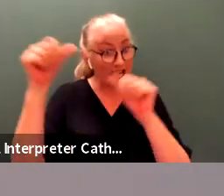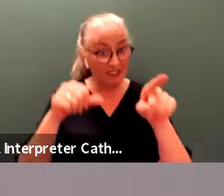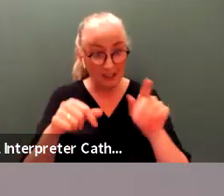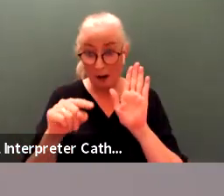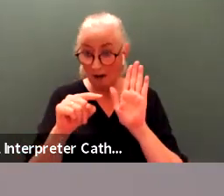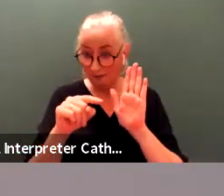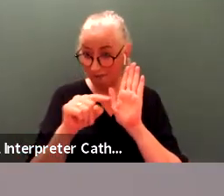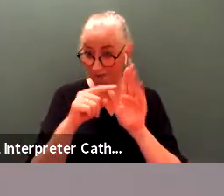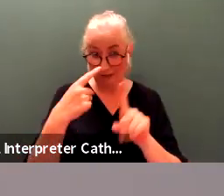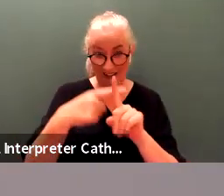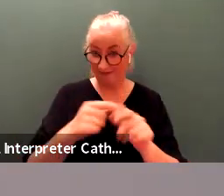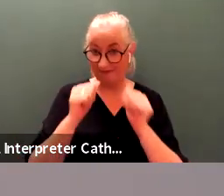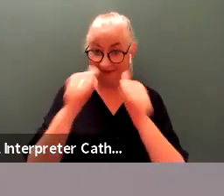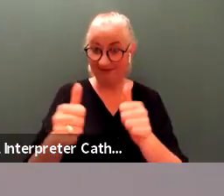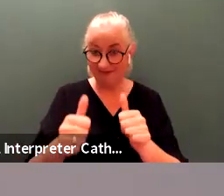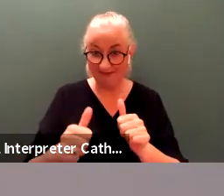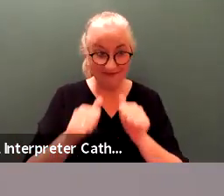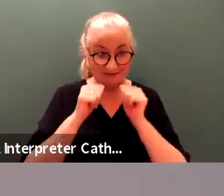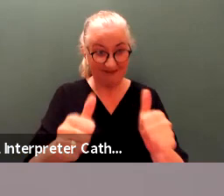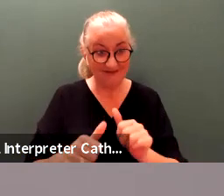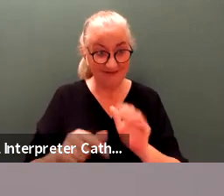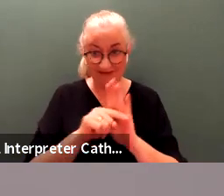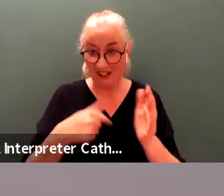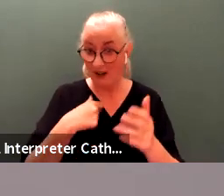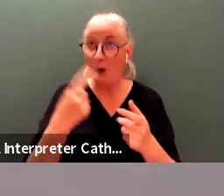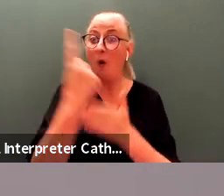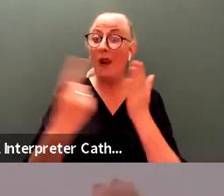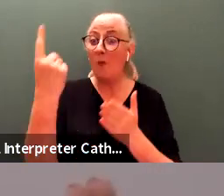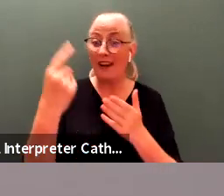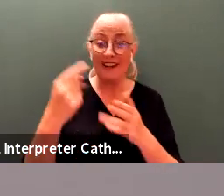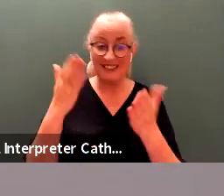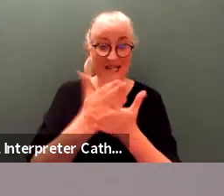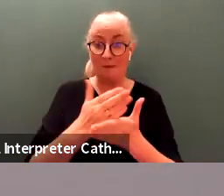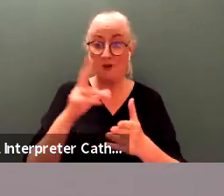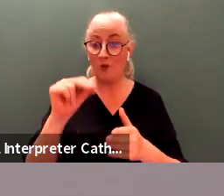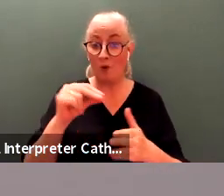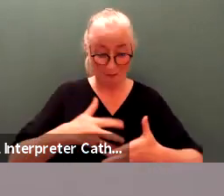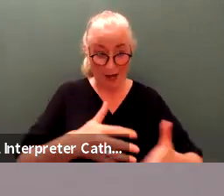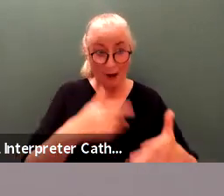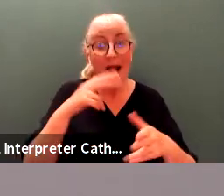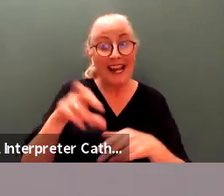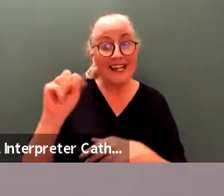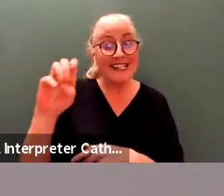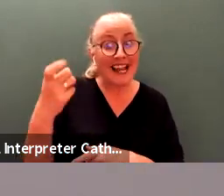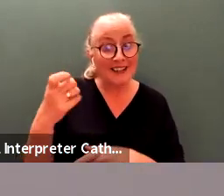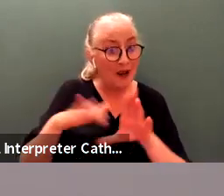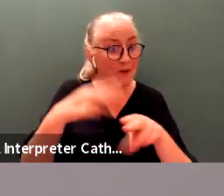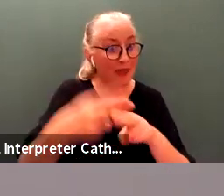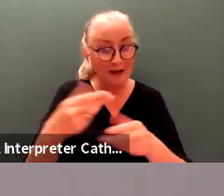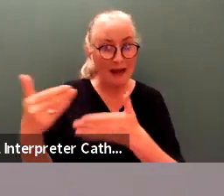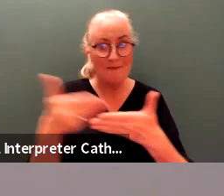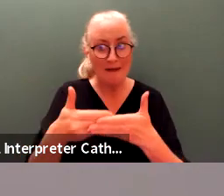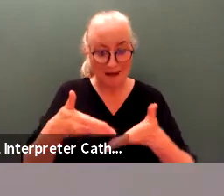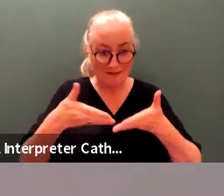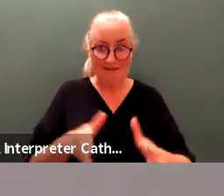in the menopause for me. I couldn't only doubt that I can't get pregnant and have babies. I can have, still have sex without having that fear of having babies, and you